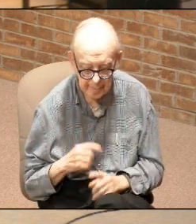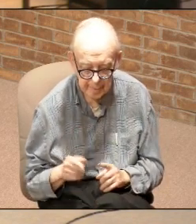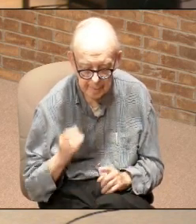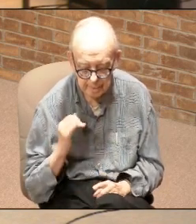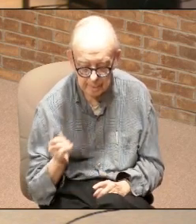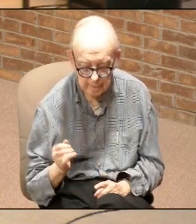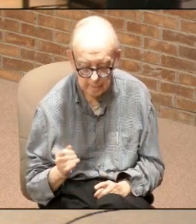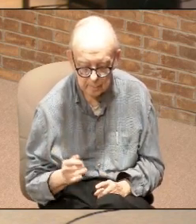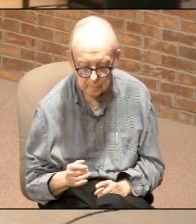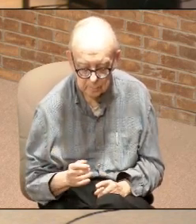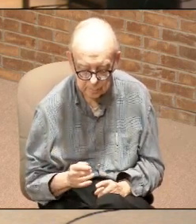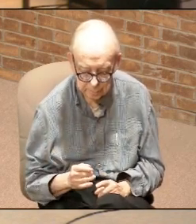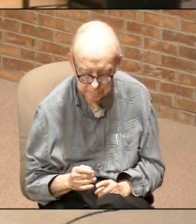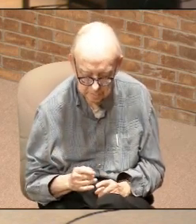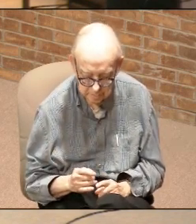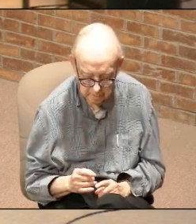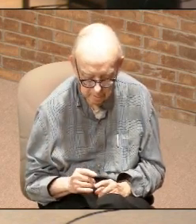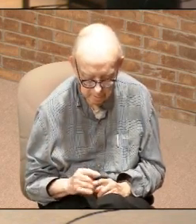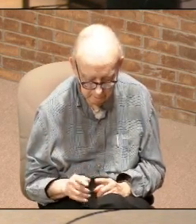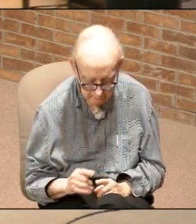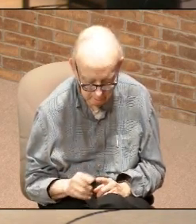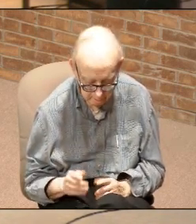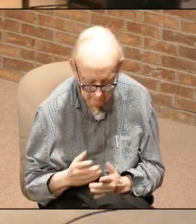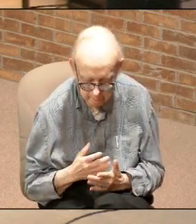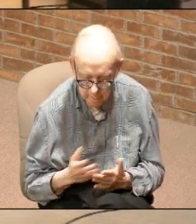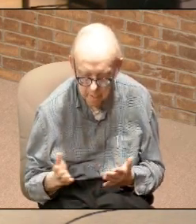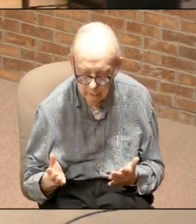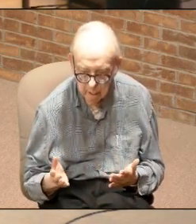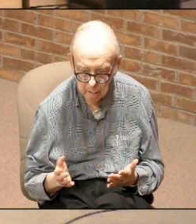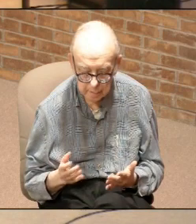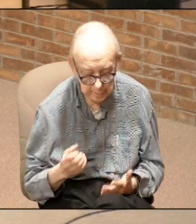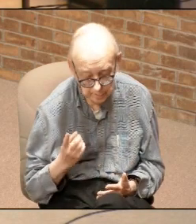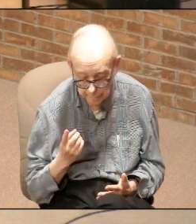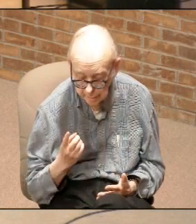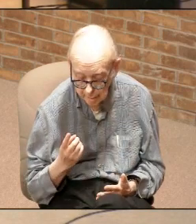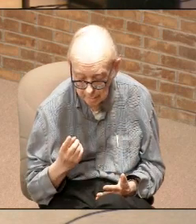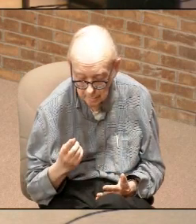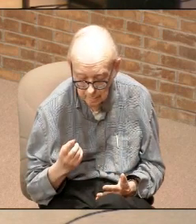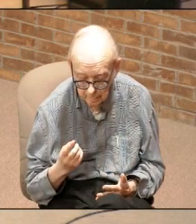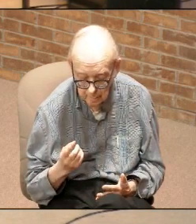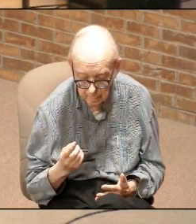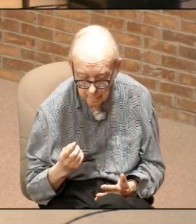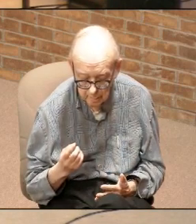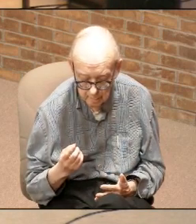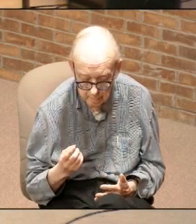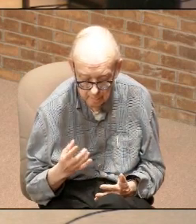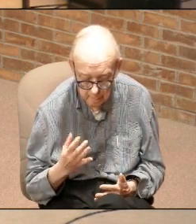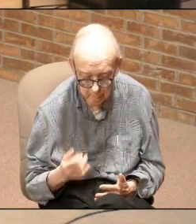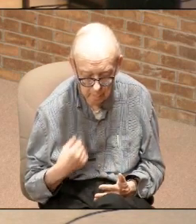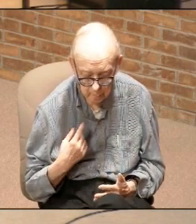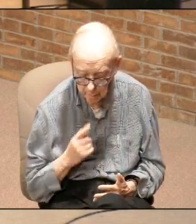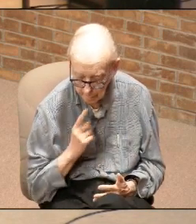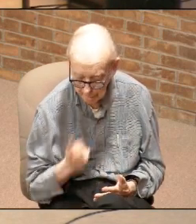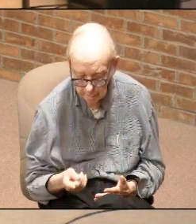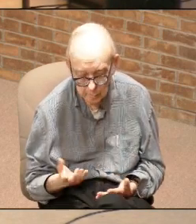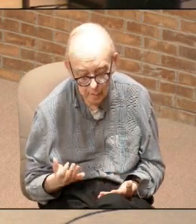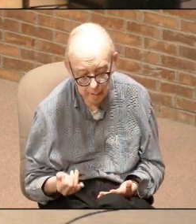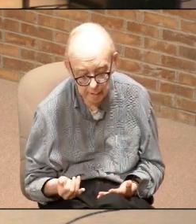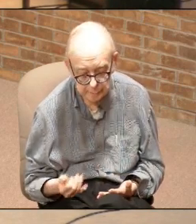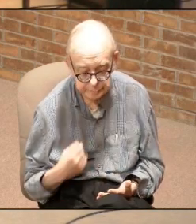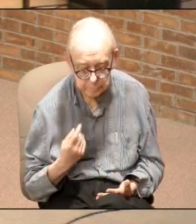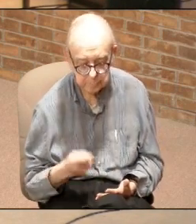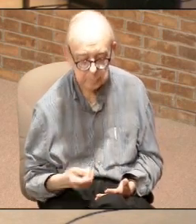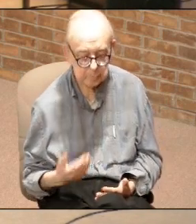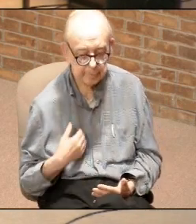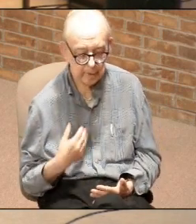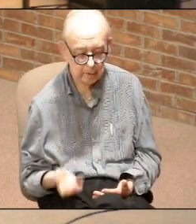ideas and different different things failing to realize that why are we here we're